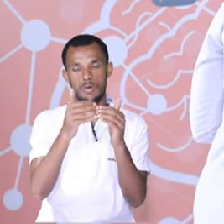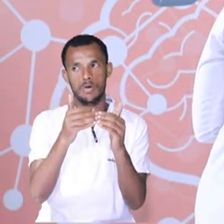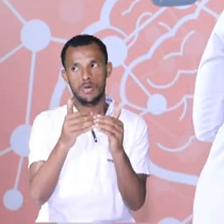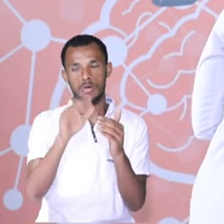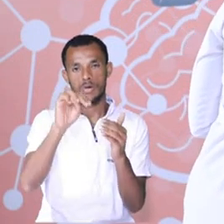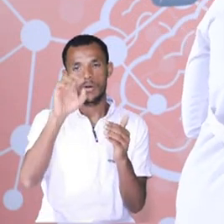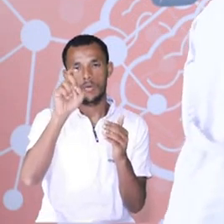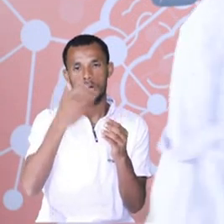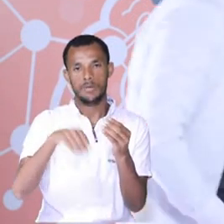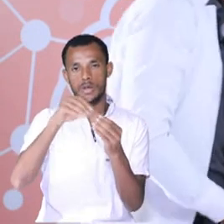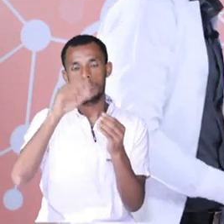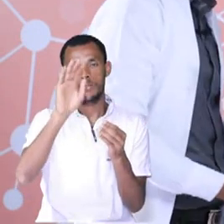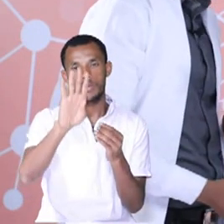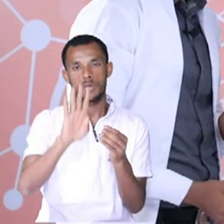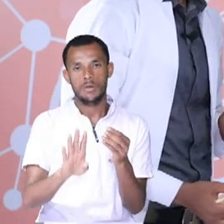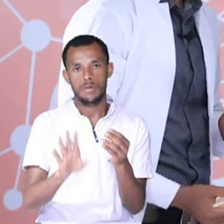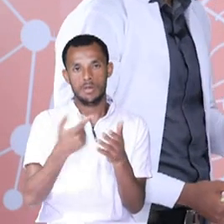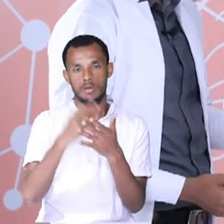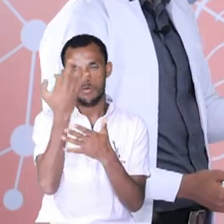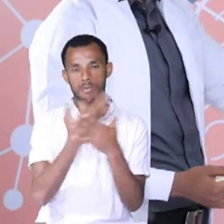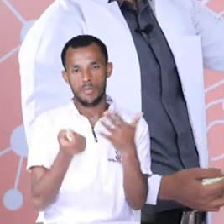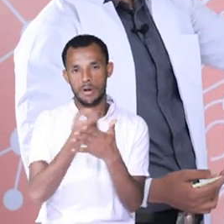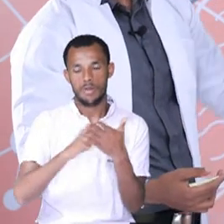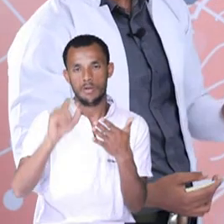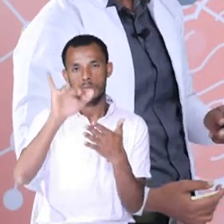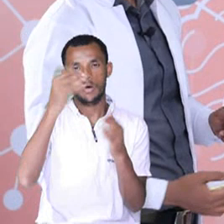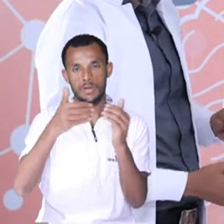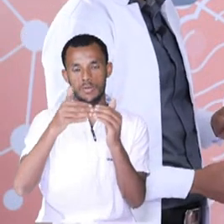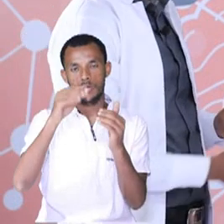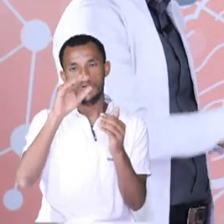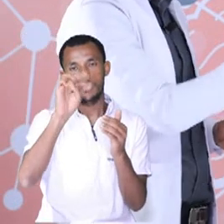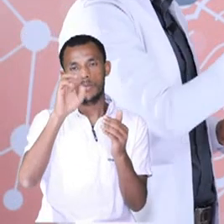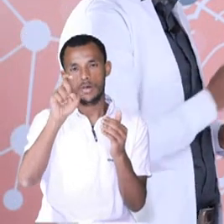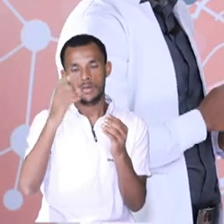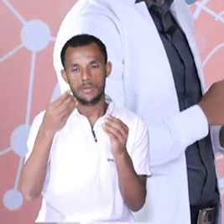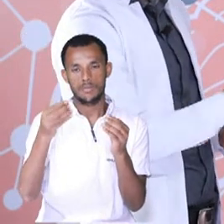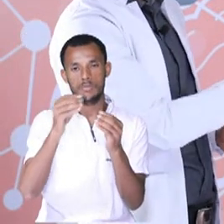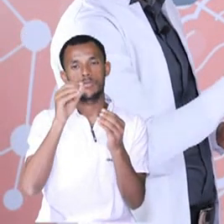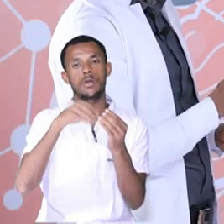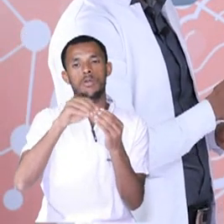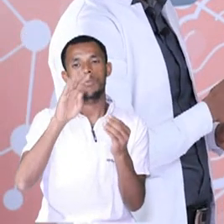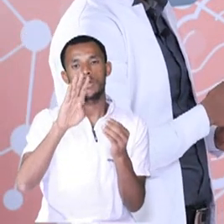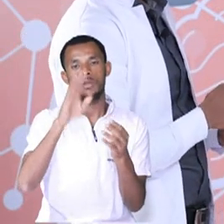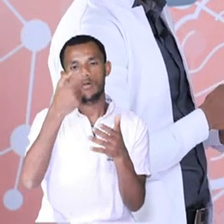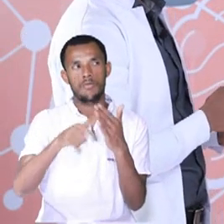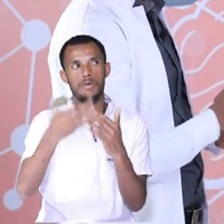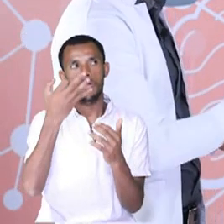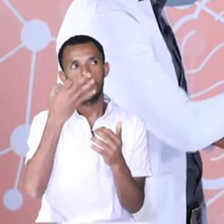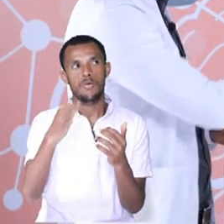to mx plus b. In the form of writing y is equal to mx plus b, the value of